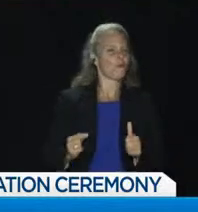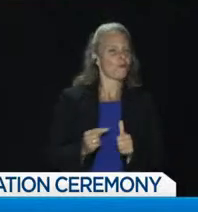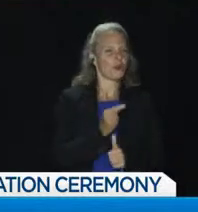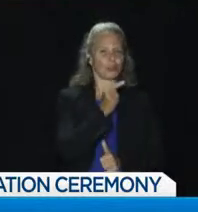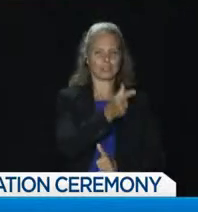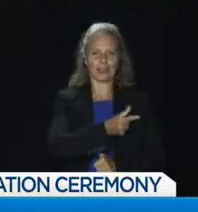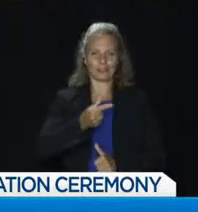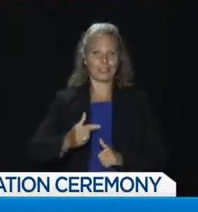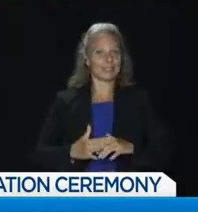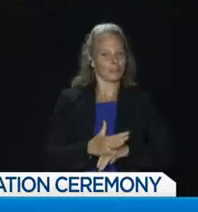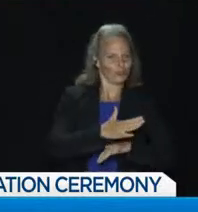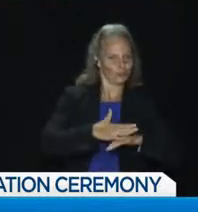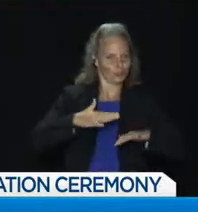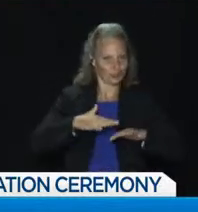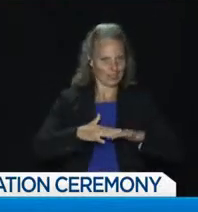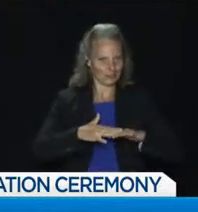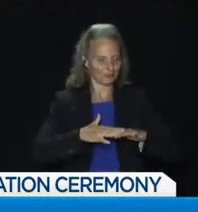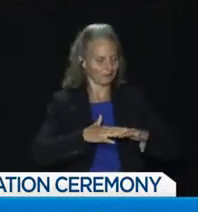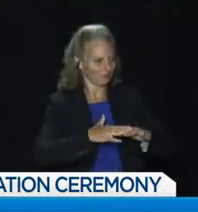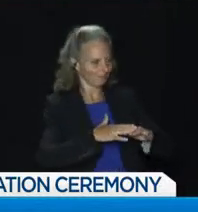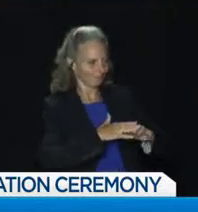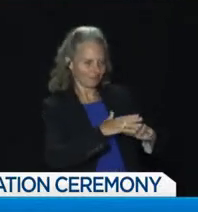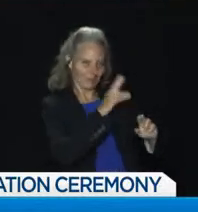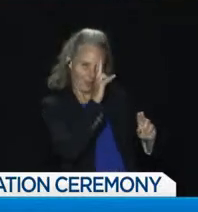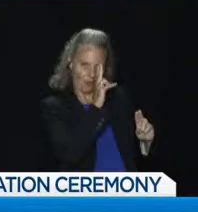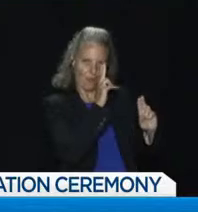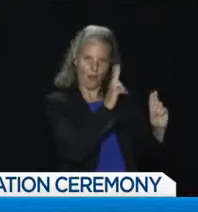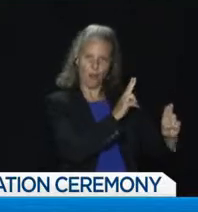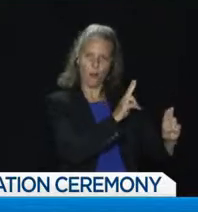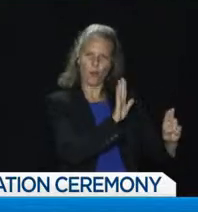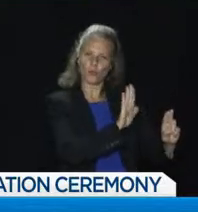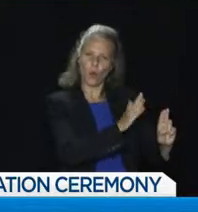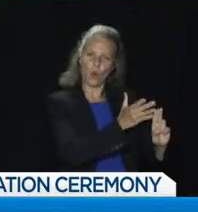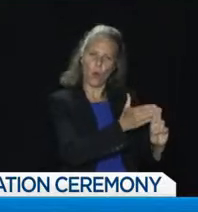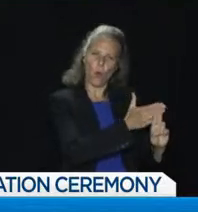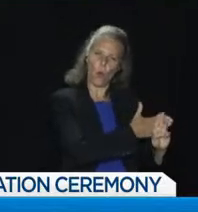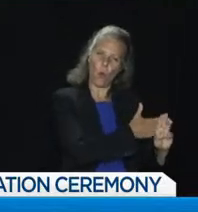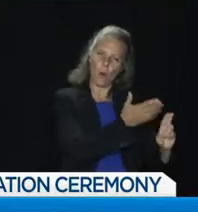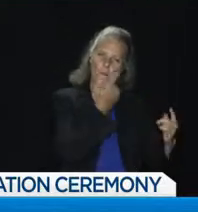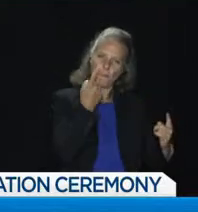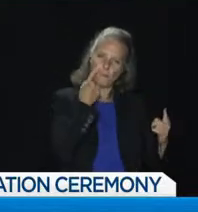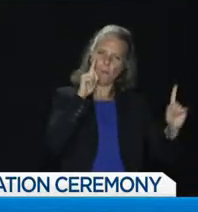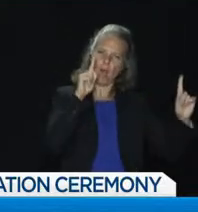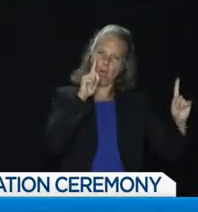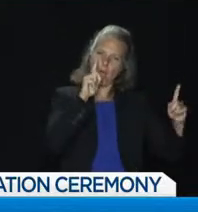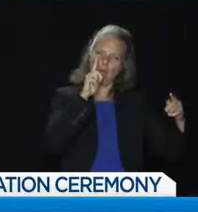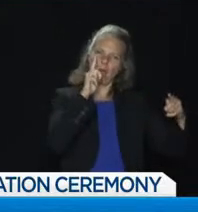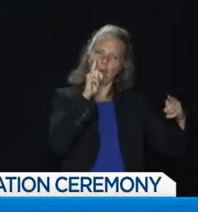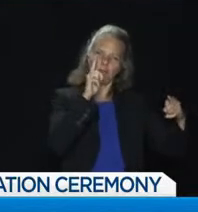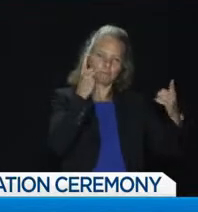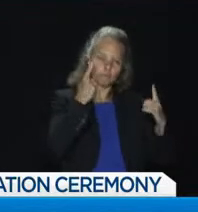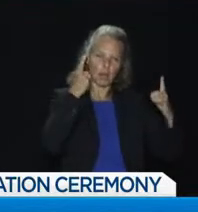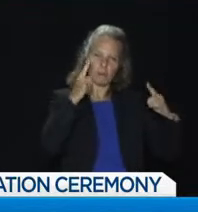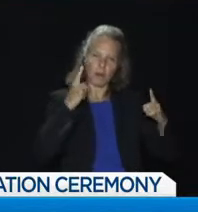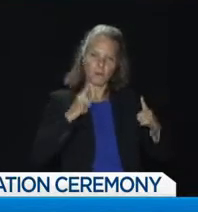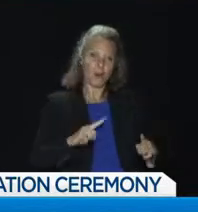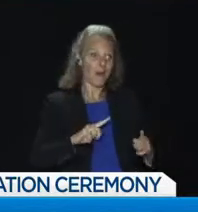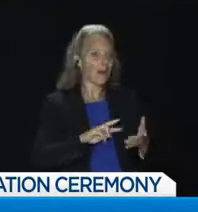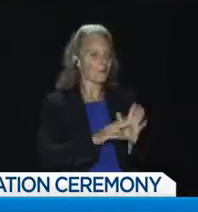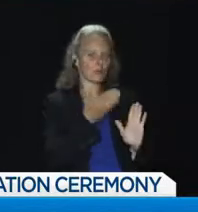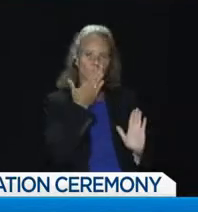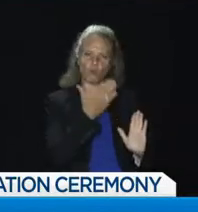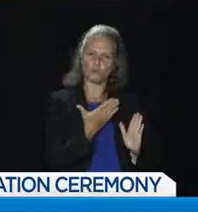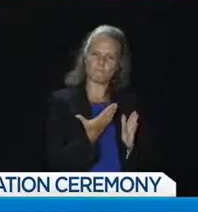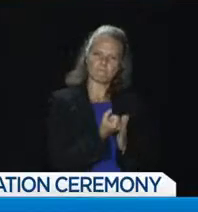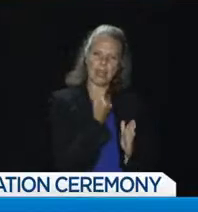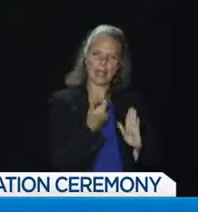your remarkable achievements are an example of what it means to build bridges in pursuit of the Canada to which